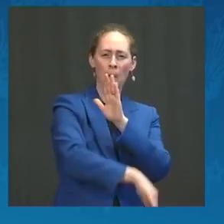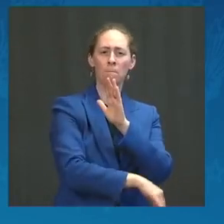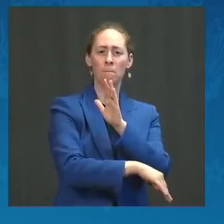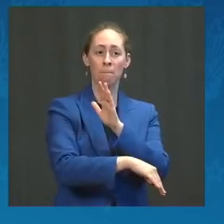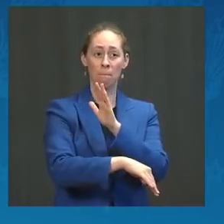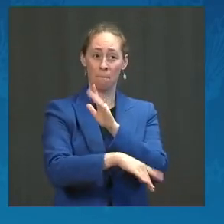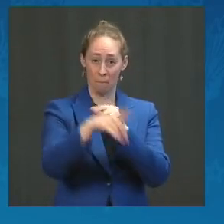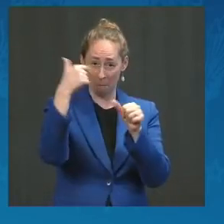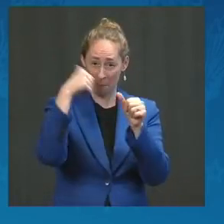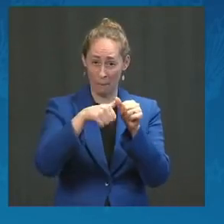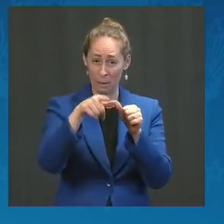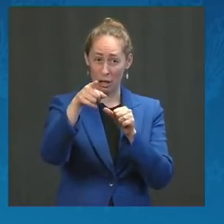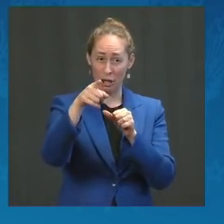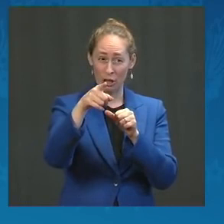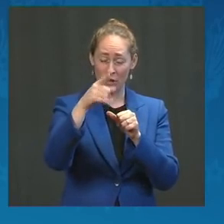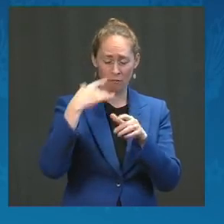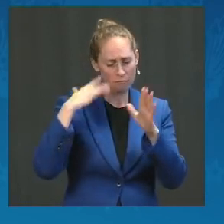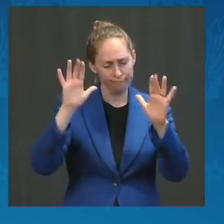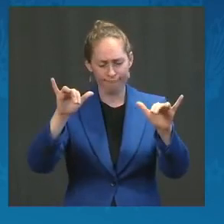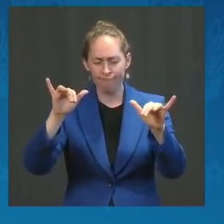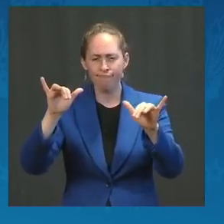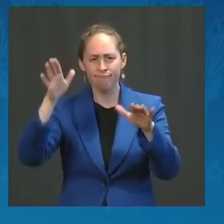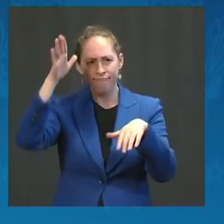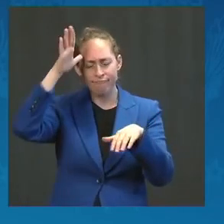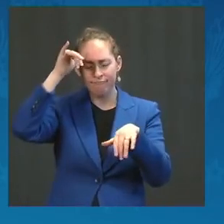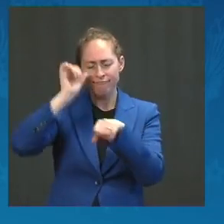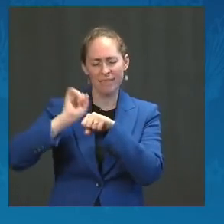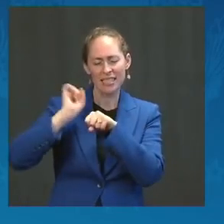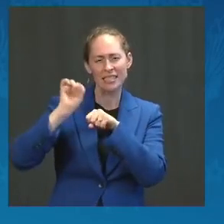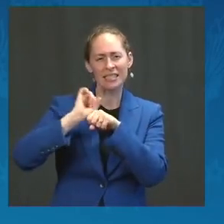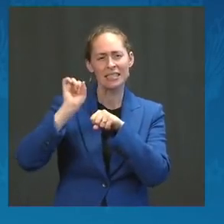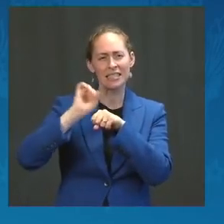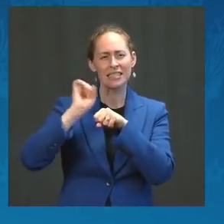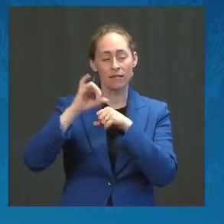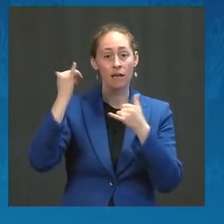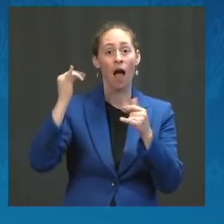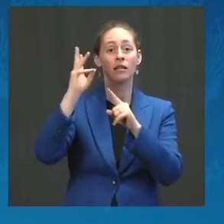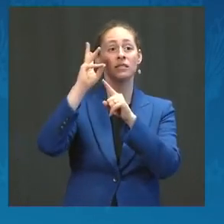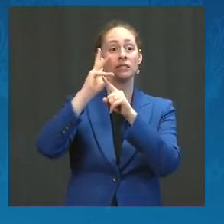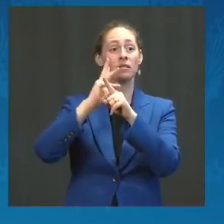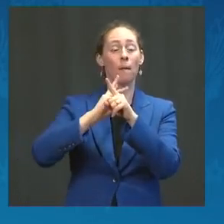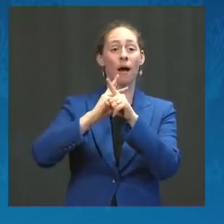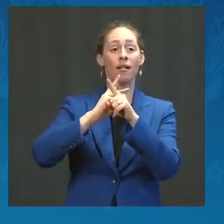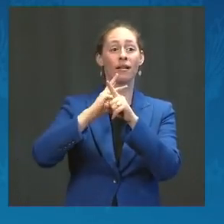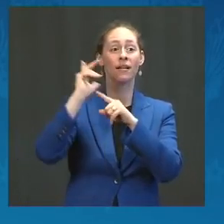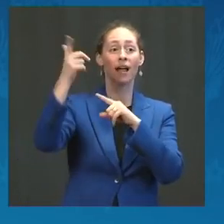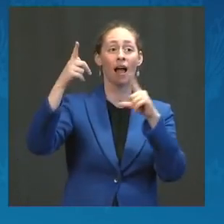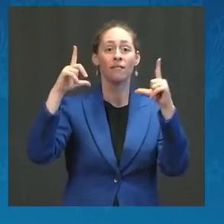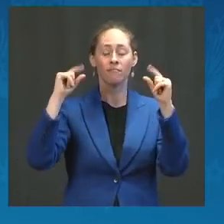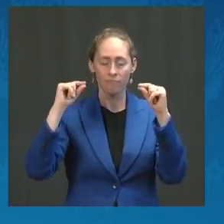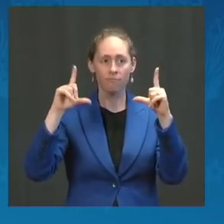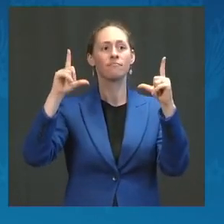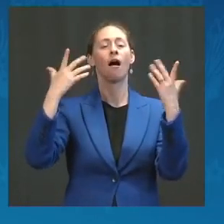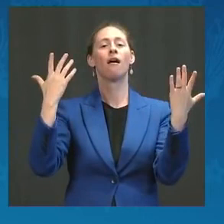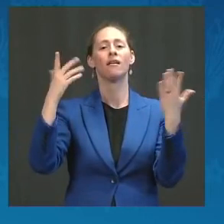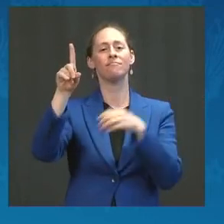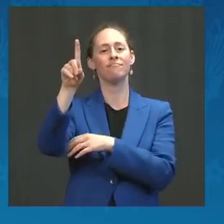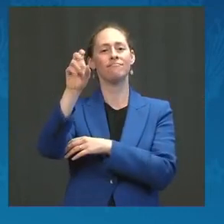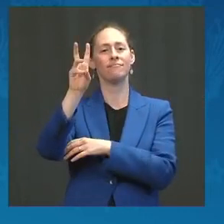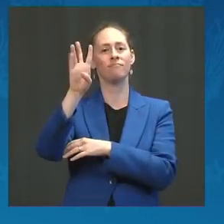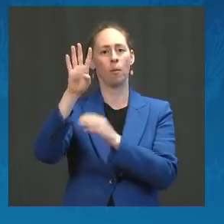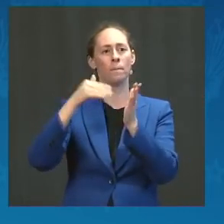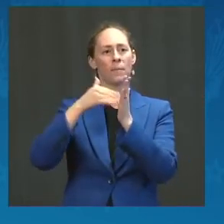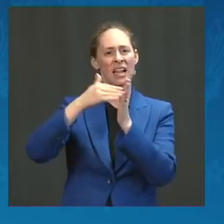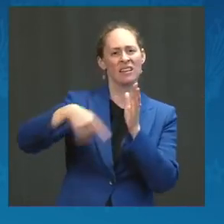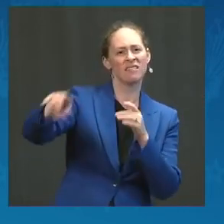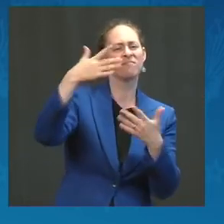went to work? In 6 months, we got 164 million Americans fully vaccinated. Because